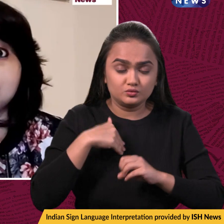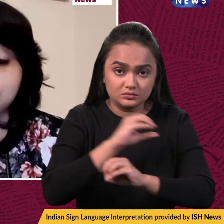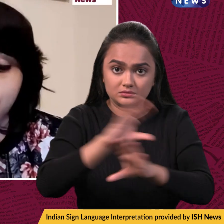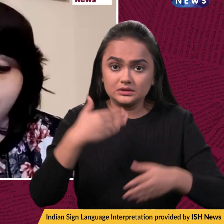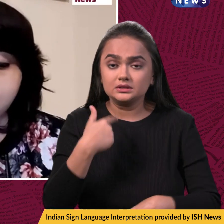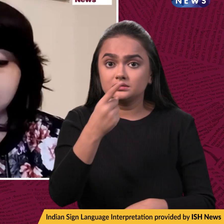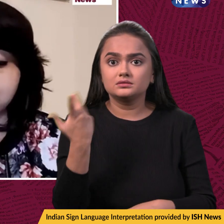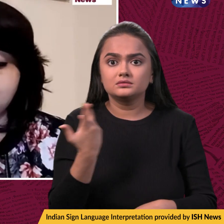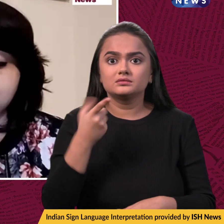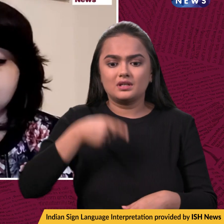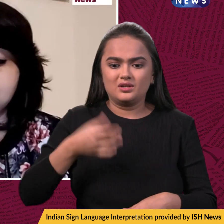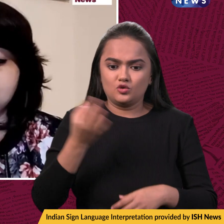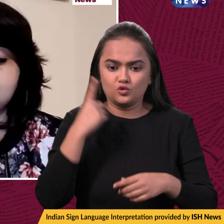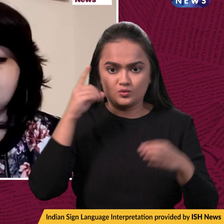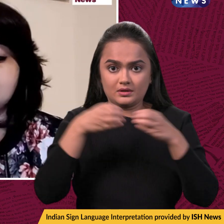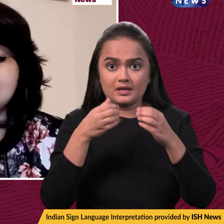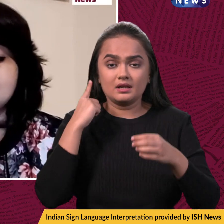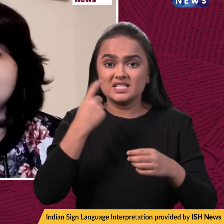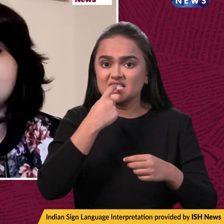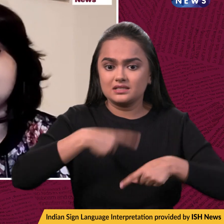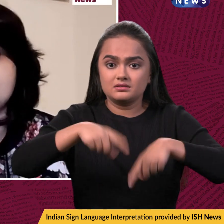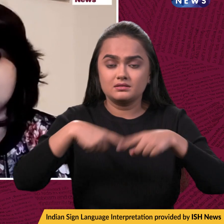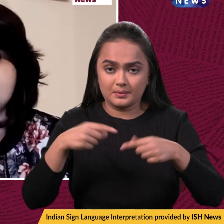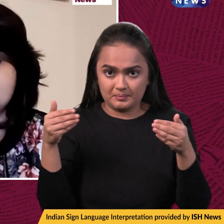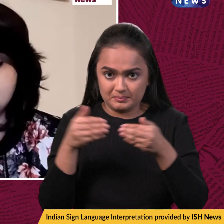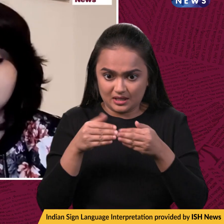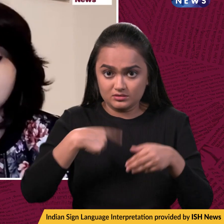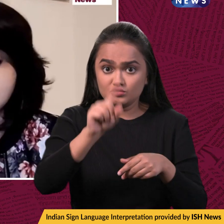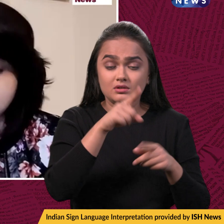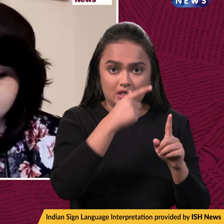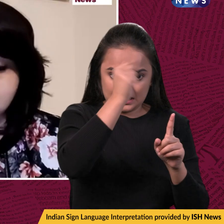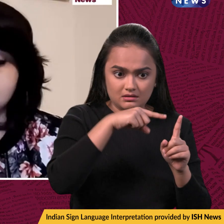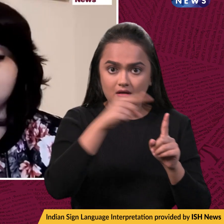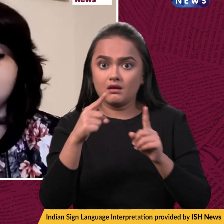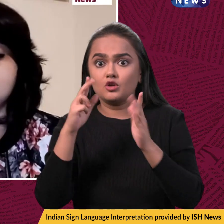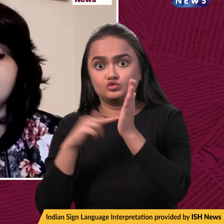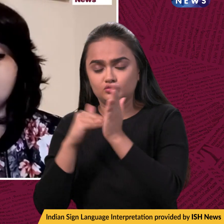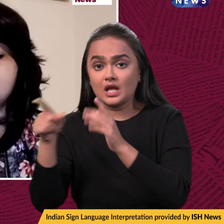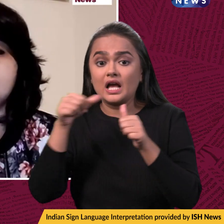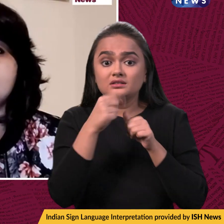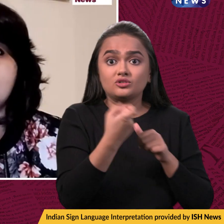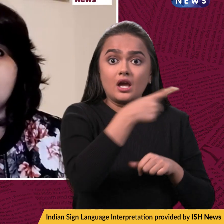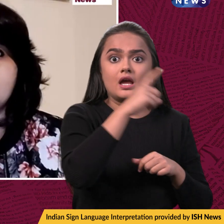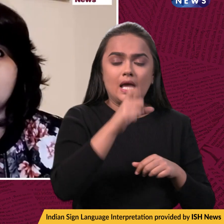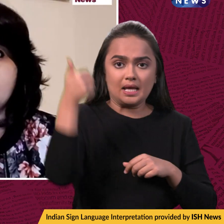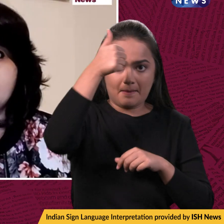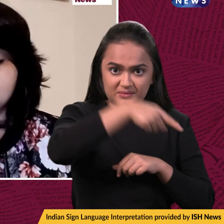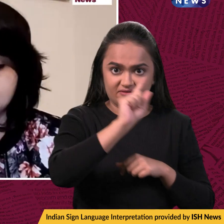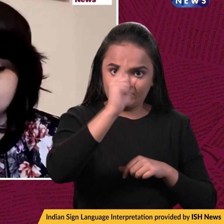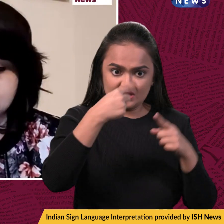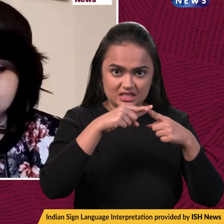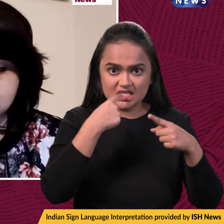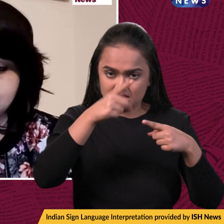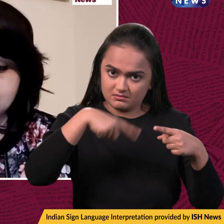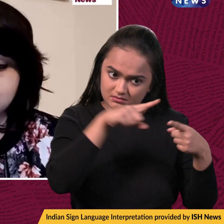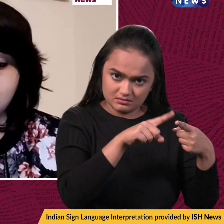Team India's squad for the upcoming two-match test series against New Zealand. Ajinkya Rahane will captain the side in